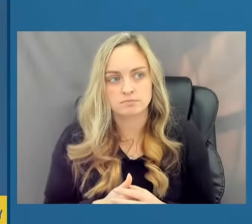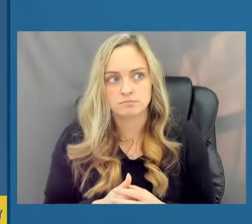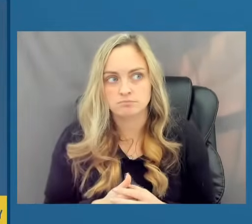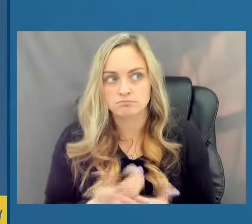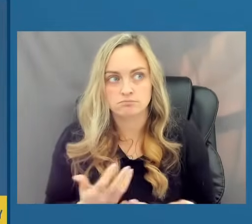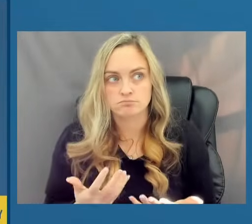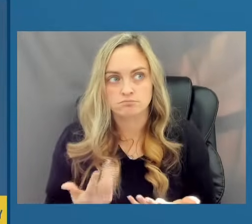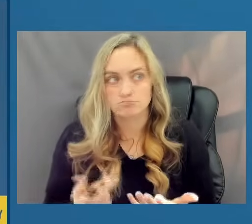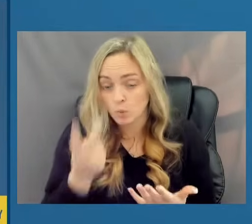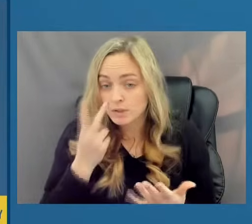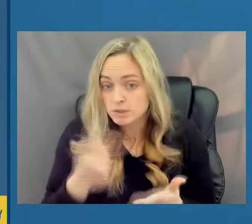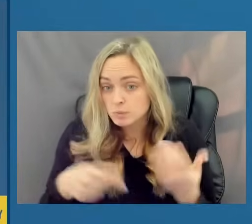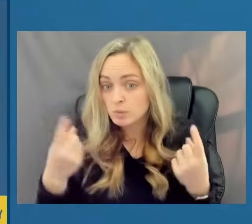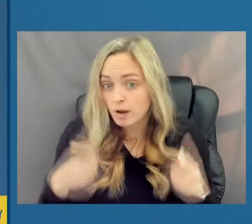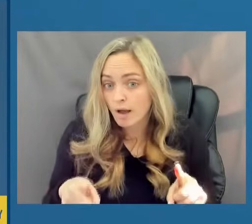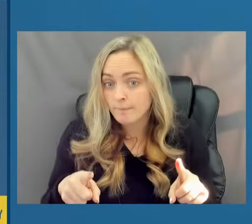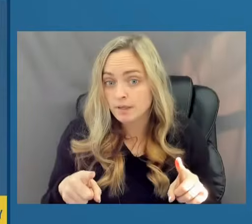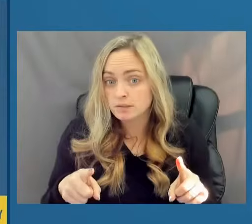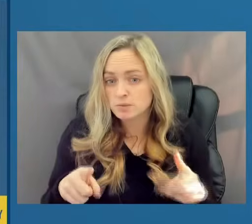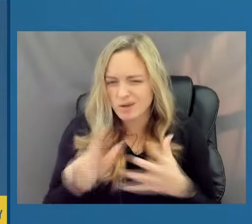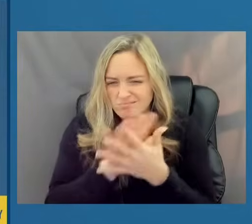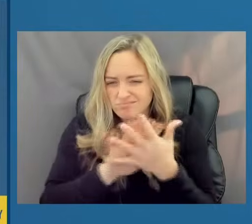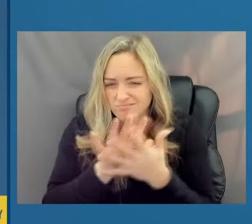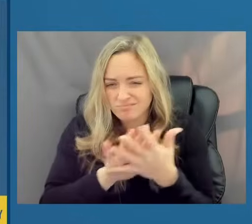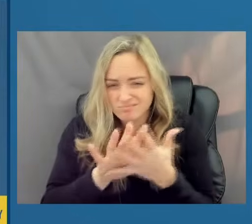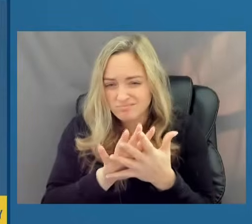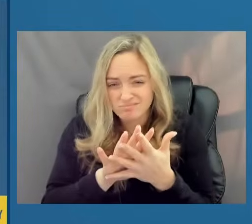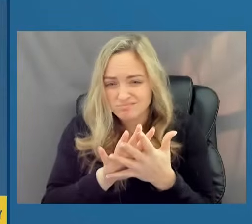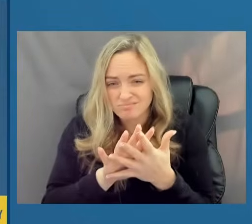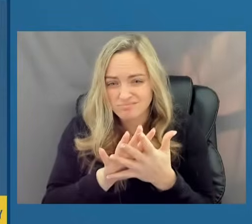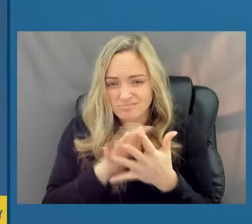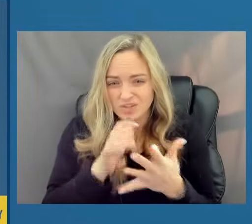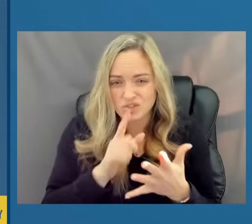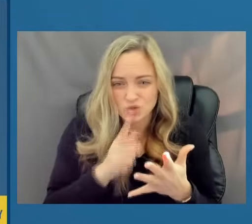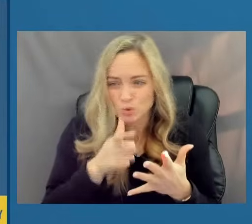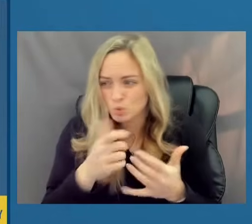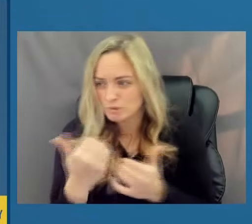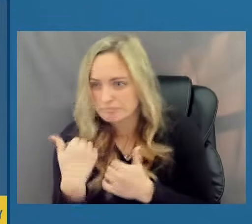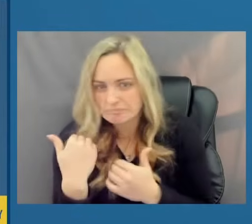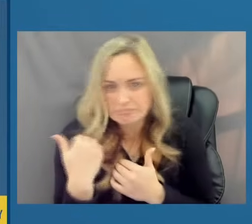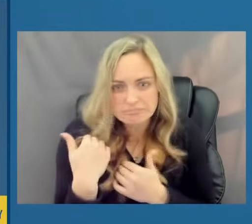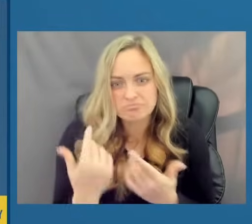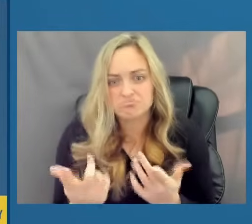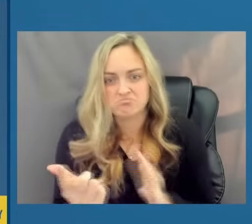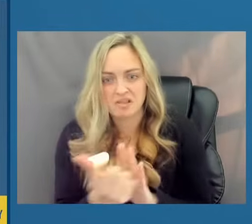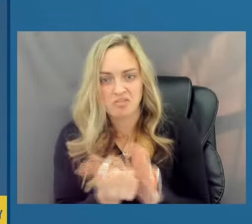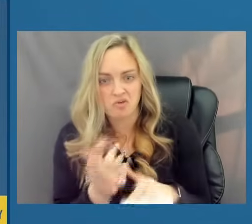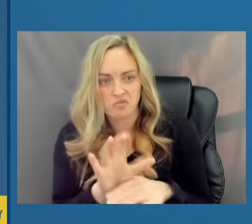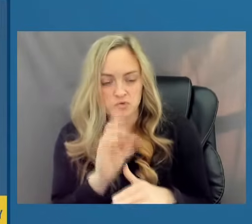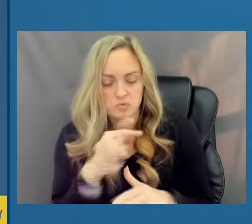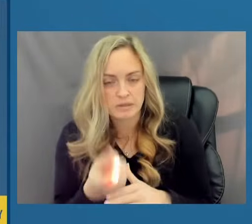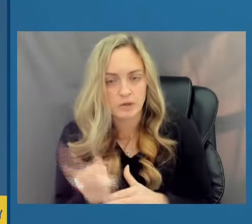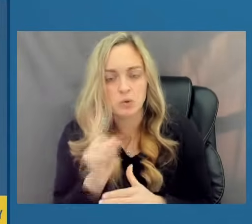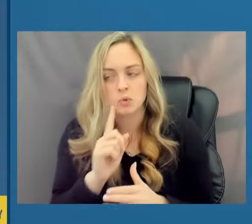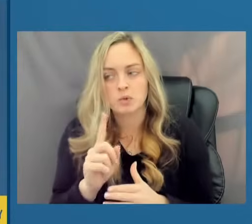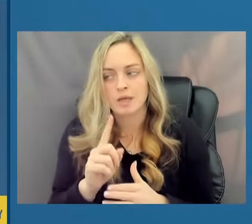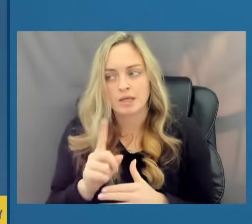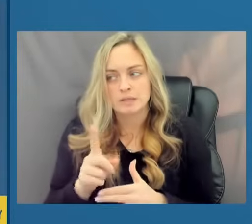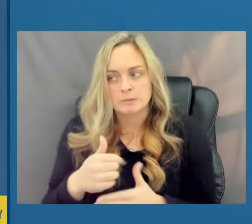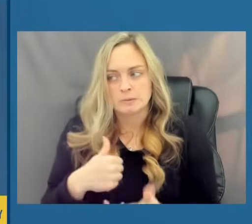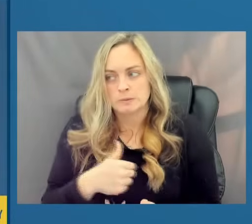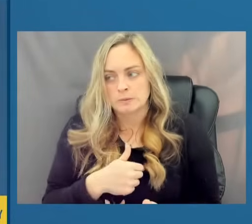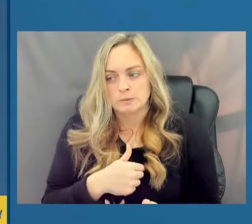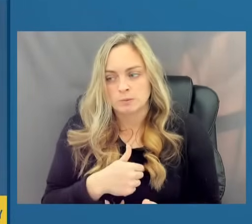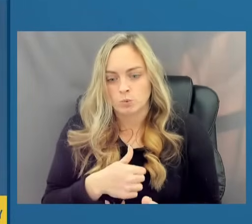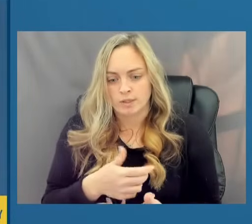we see what happens when the lines get blurred. And law enforcement will tell you that the mistrust that is now